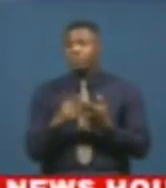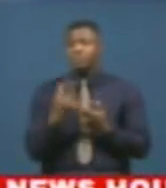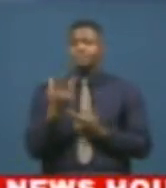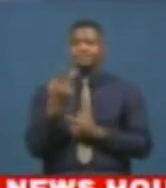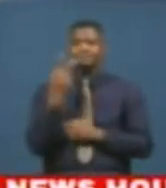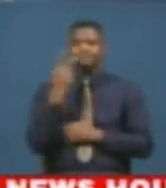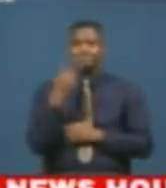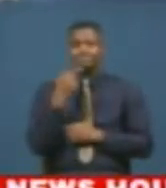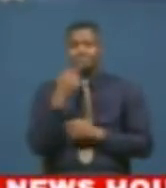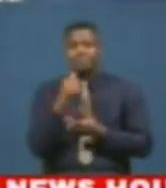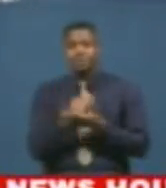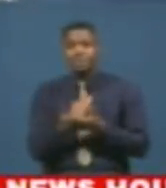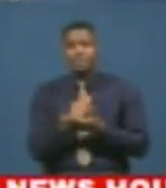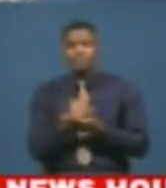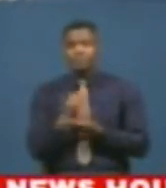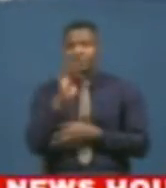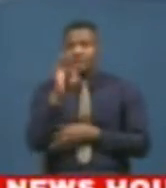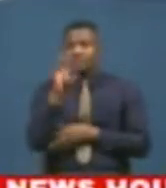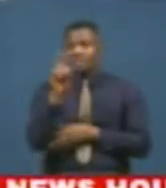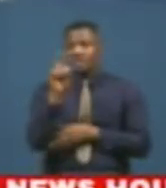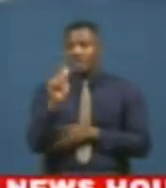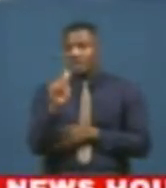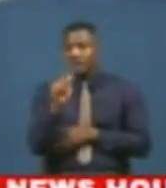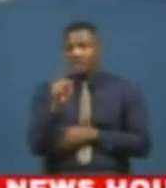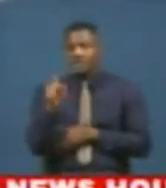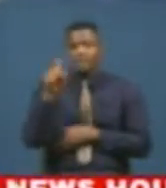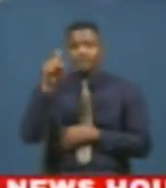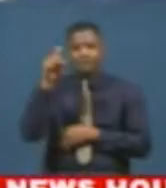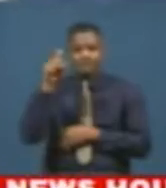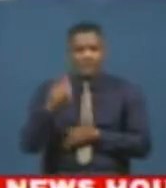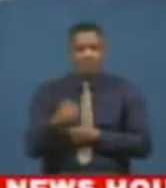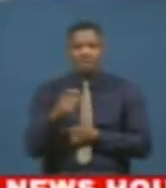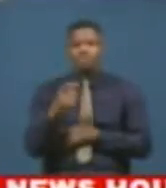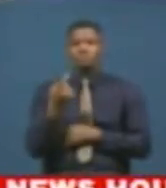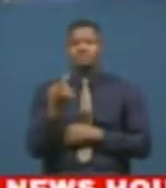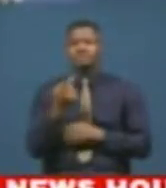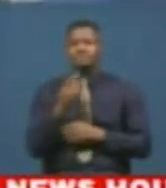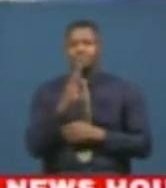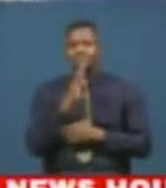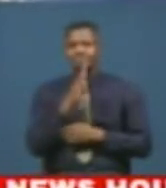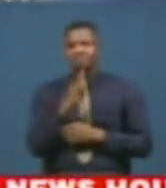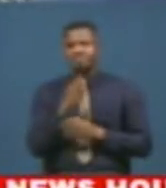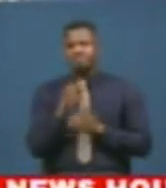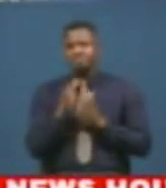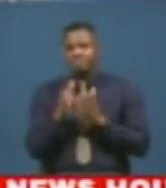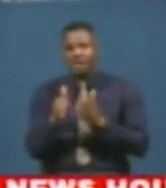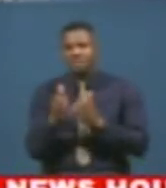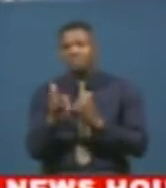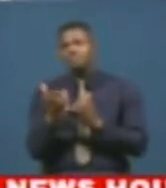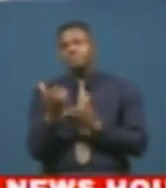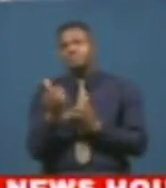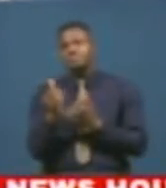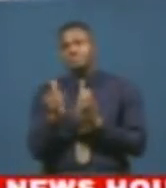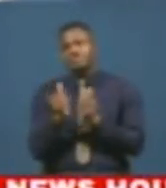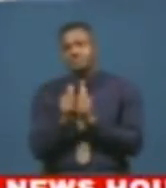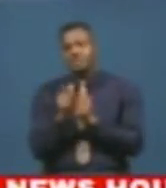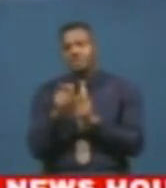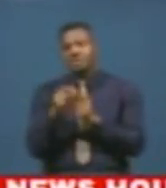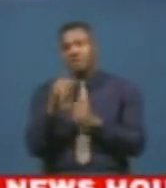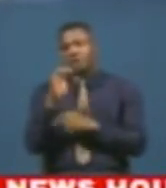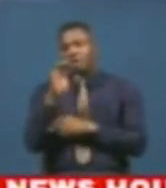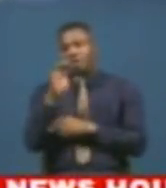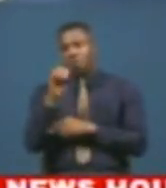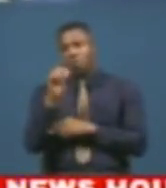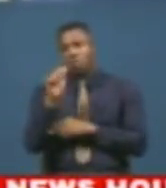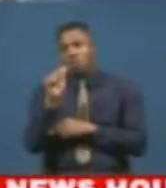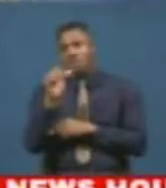that the FDA must also be in tandem with YFS to make